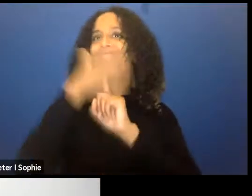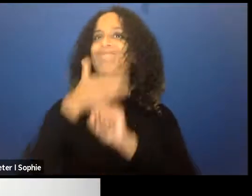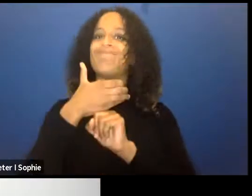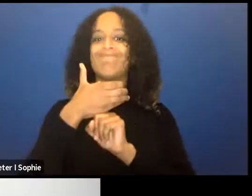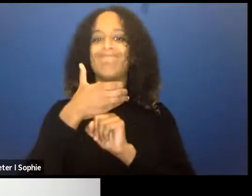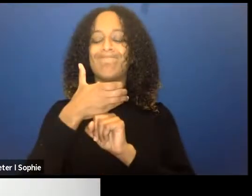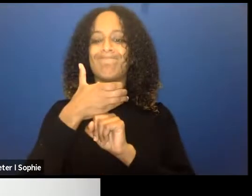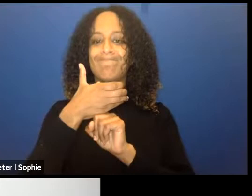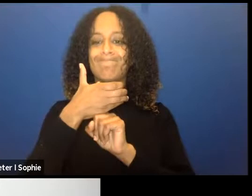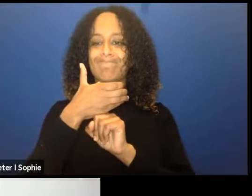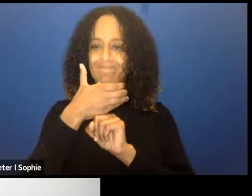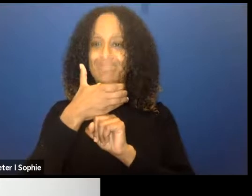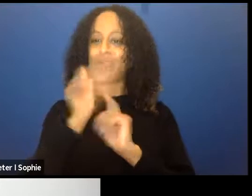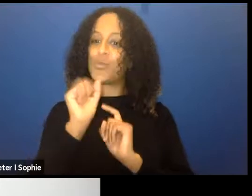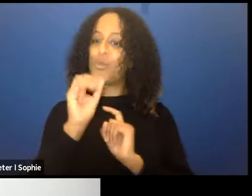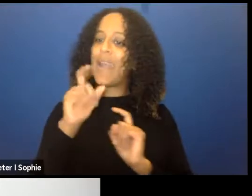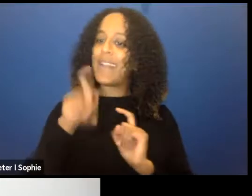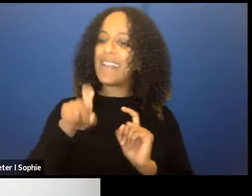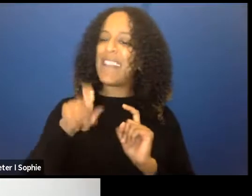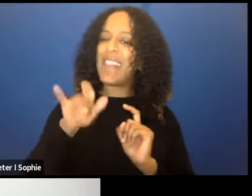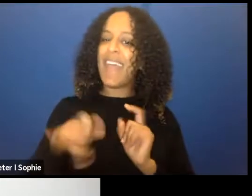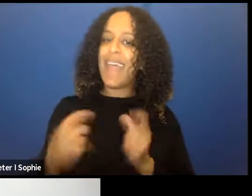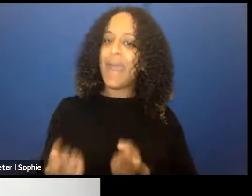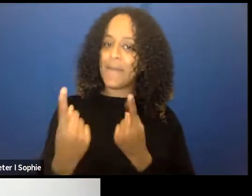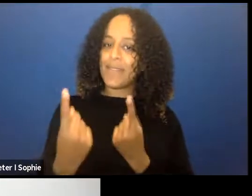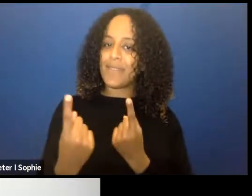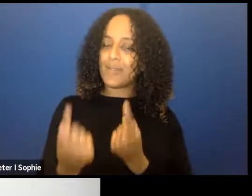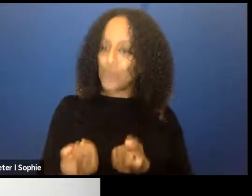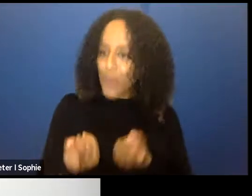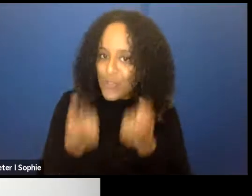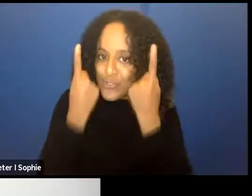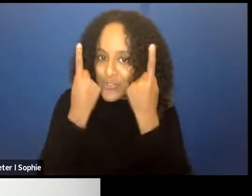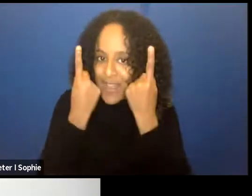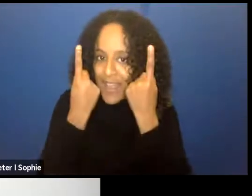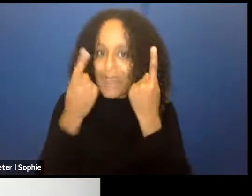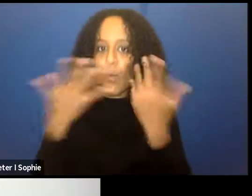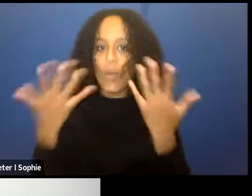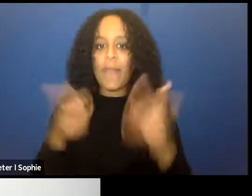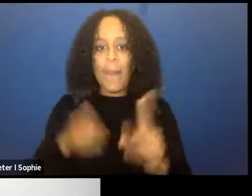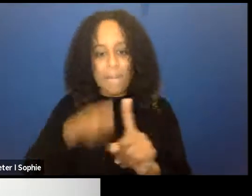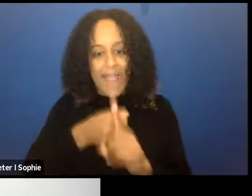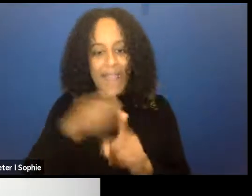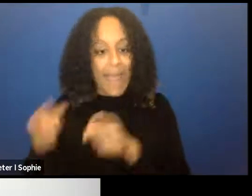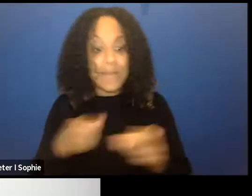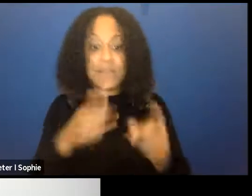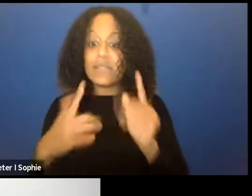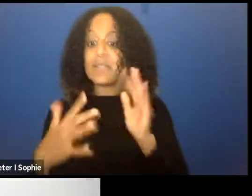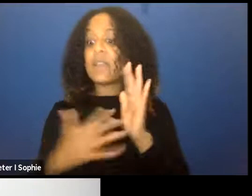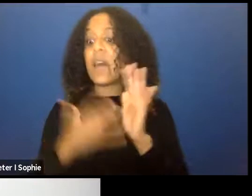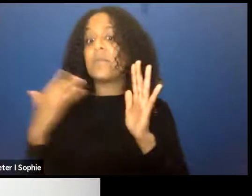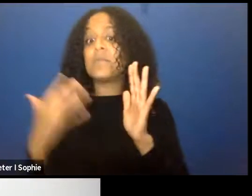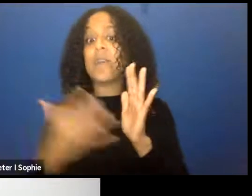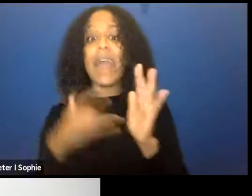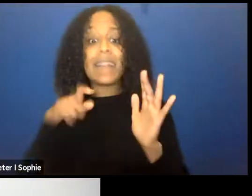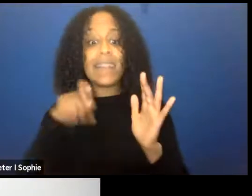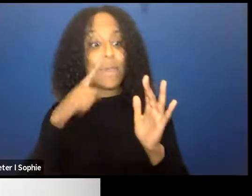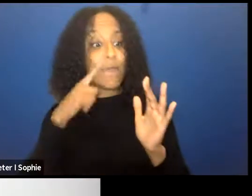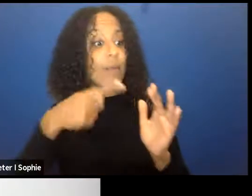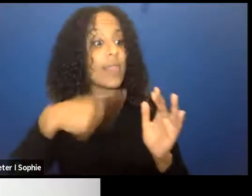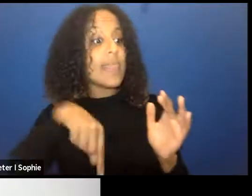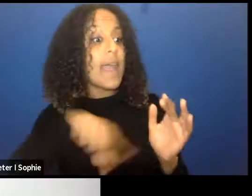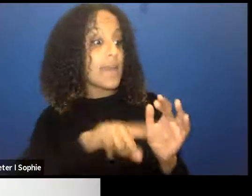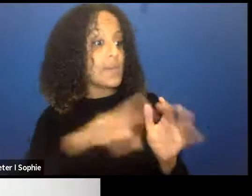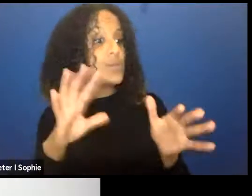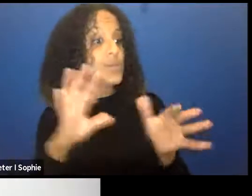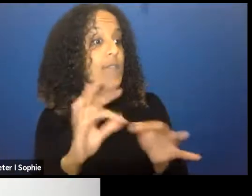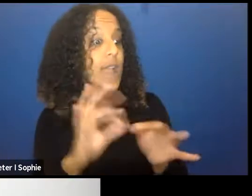needed that empathy, them to understand the impact that it was happening. And there are some days that I need for them to say,